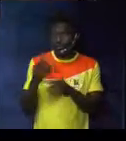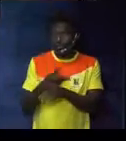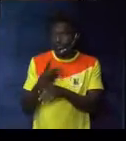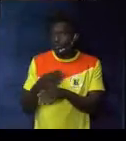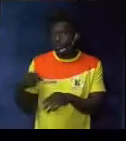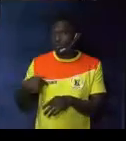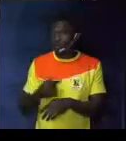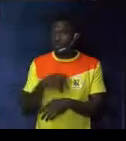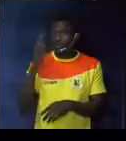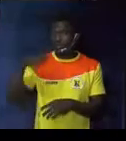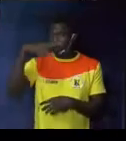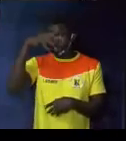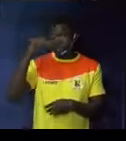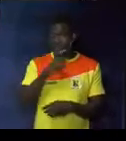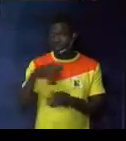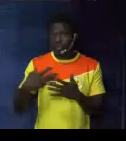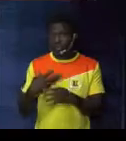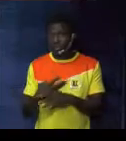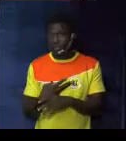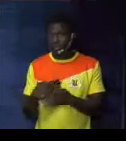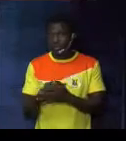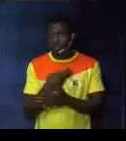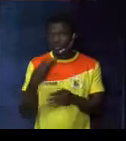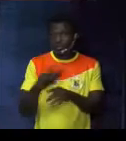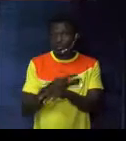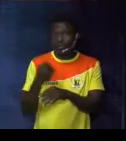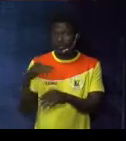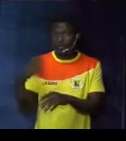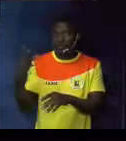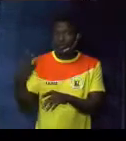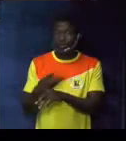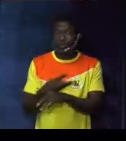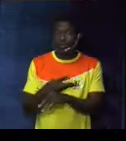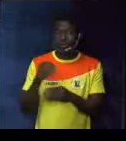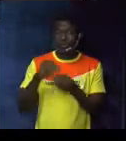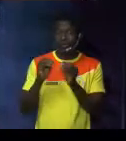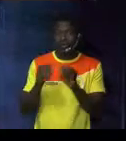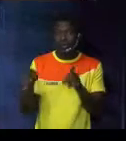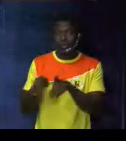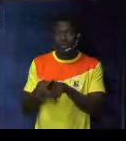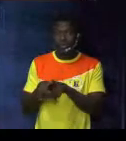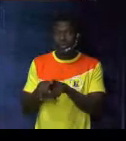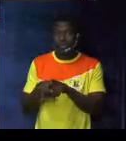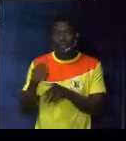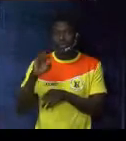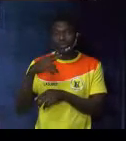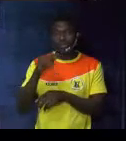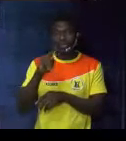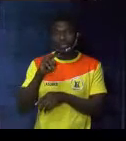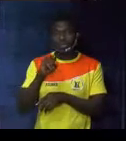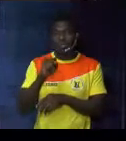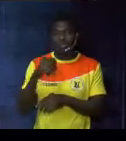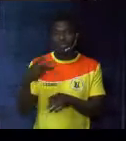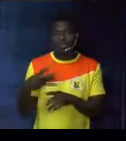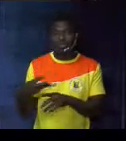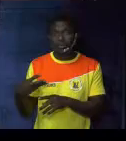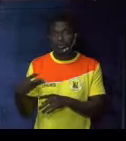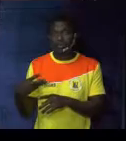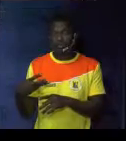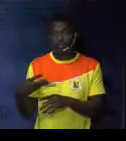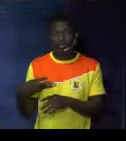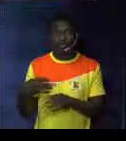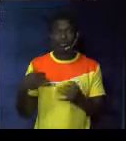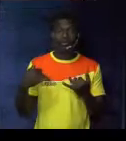Tuesday segment, we will learn a new method of multiplying numbers. It is the same Chinese method that I introduced to you last